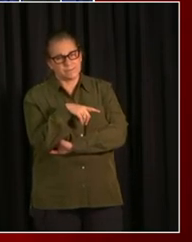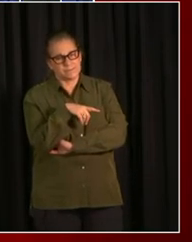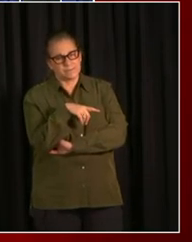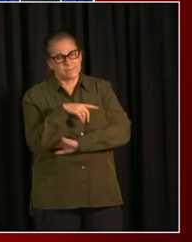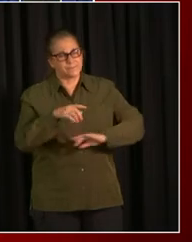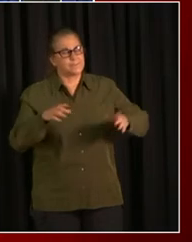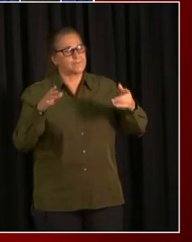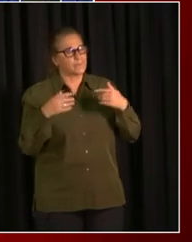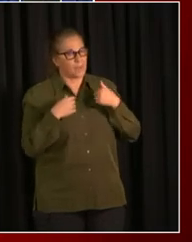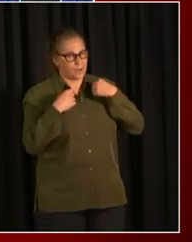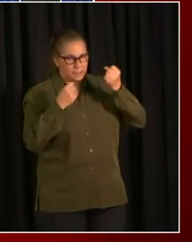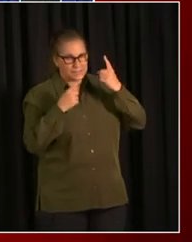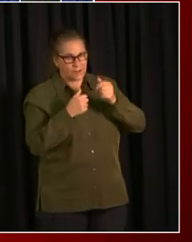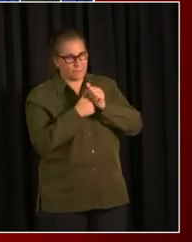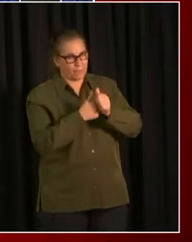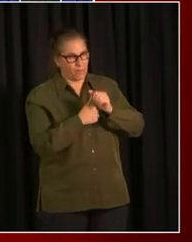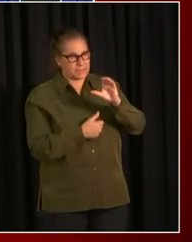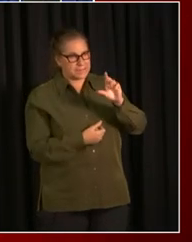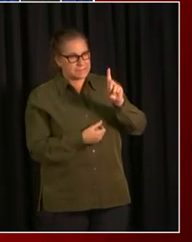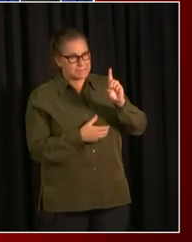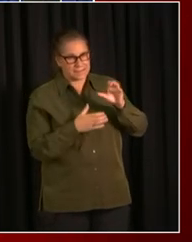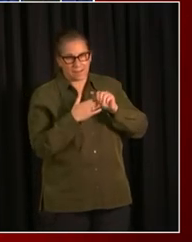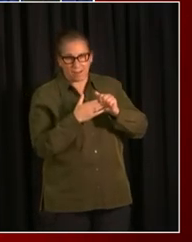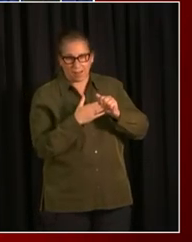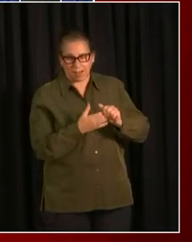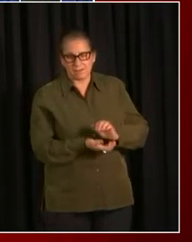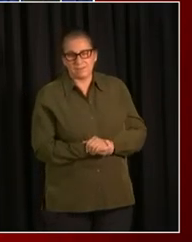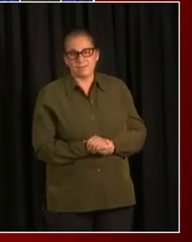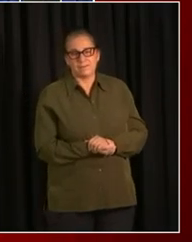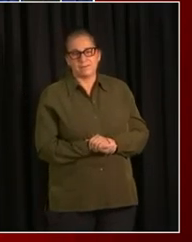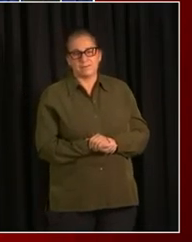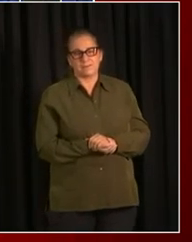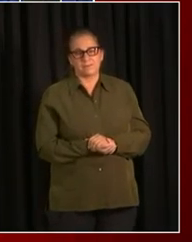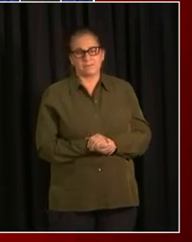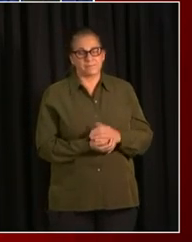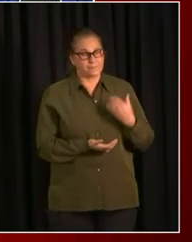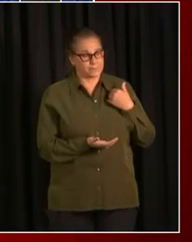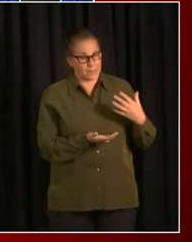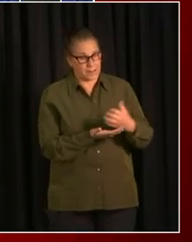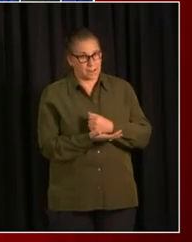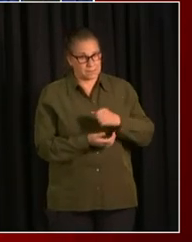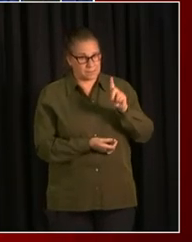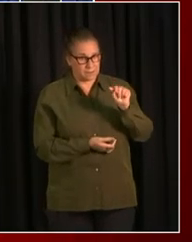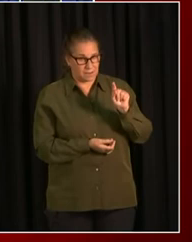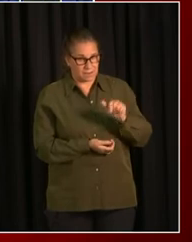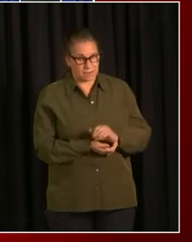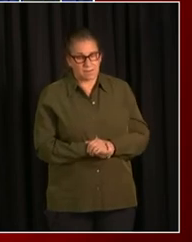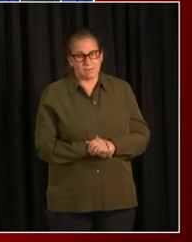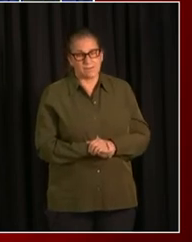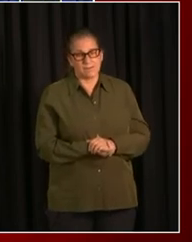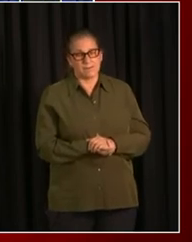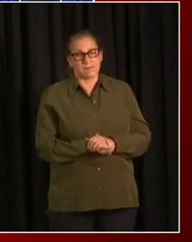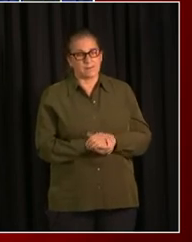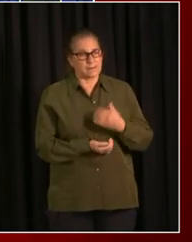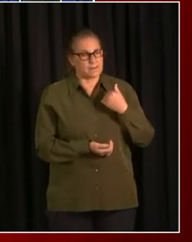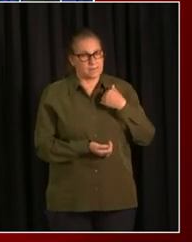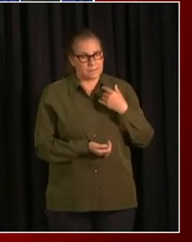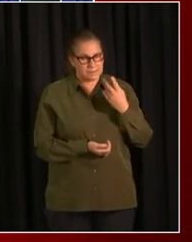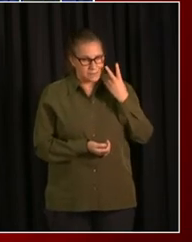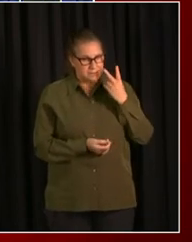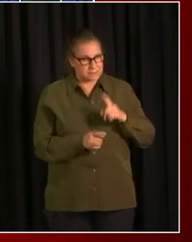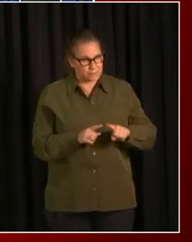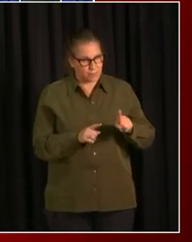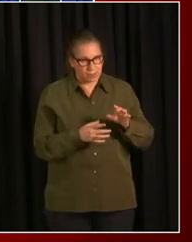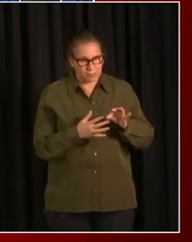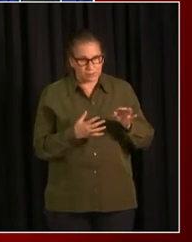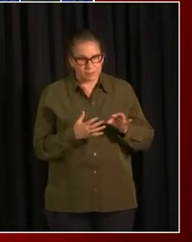for phase 2, and so open to looking at options that can kind of allow some trainings